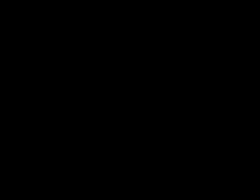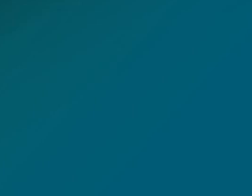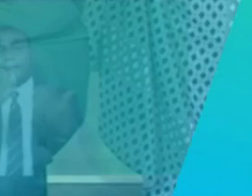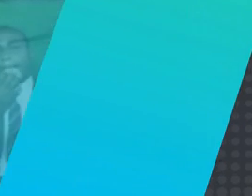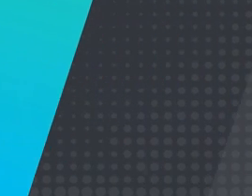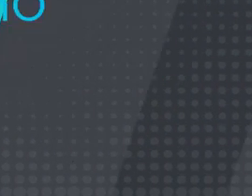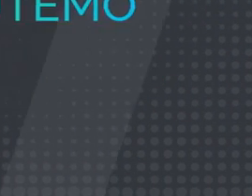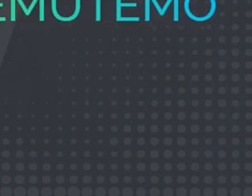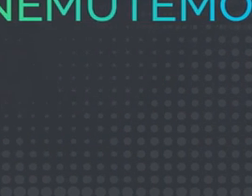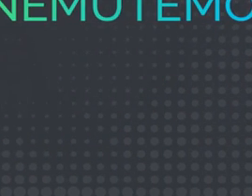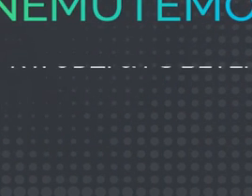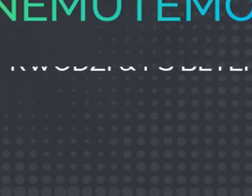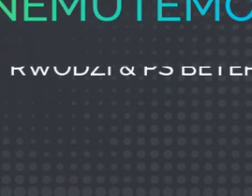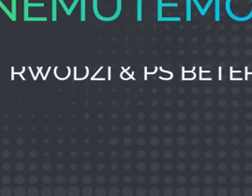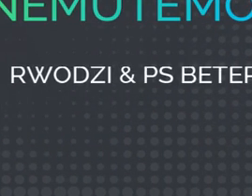saves.